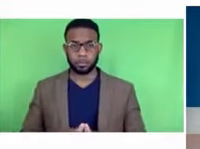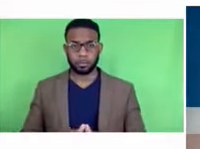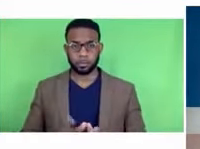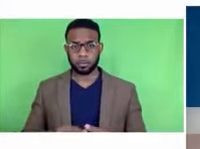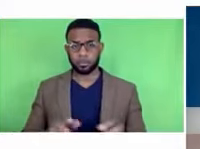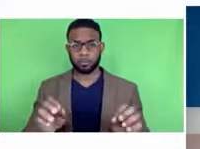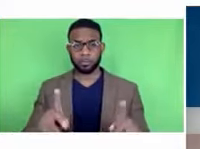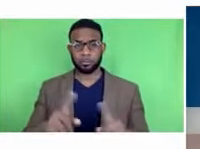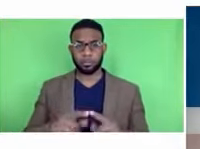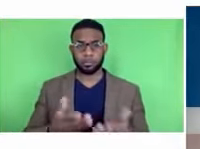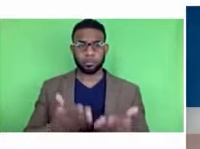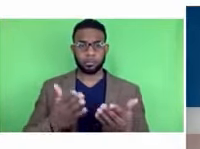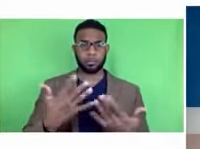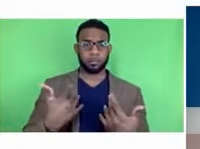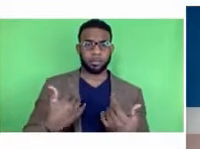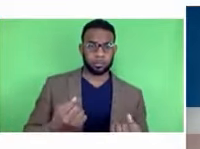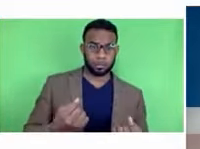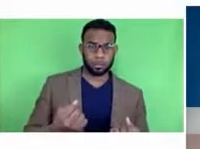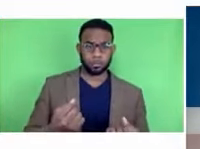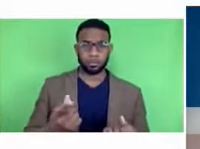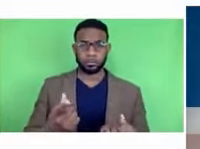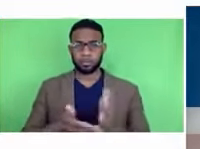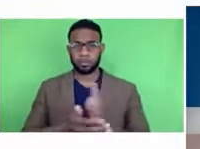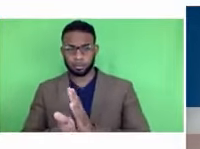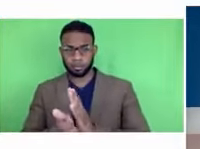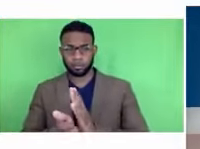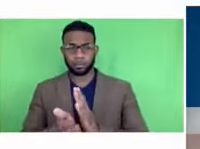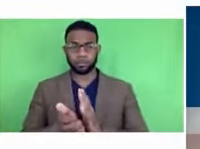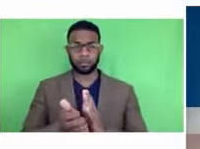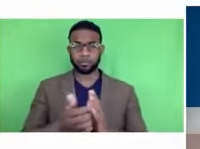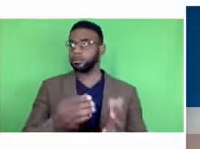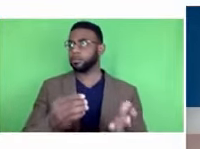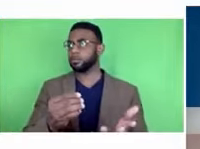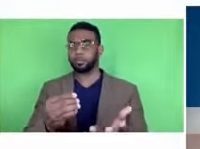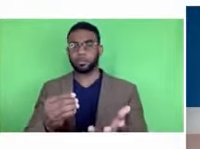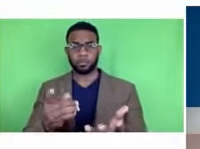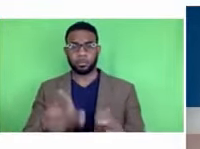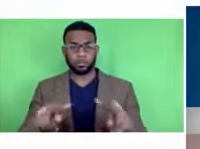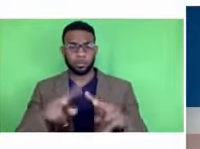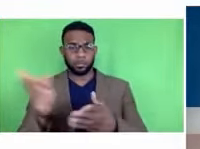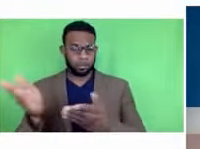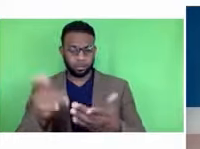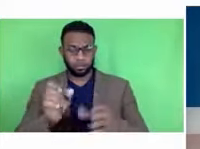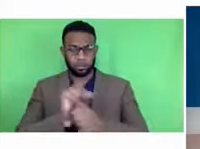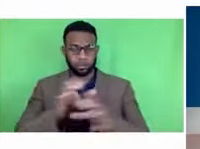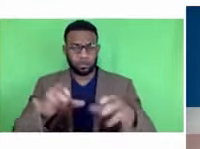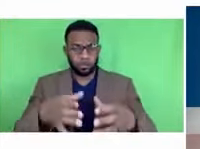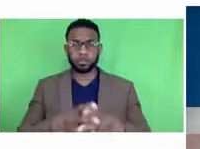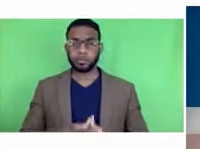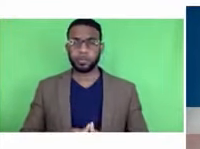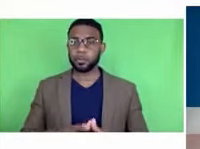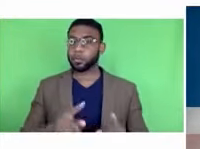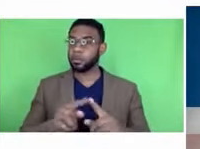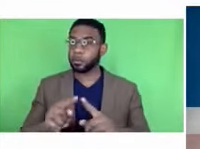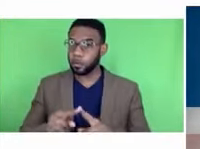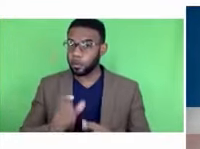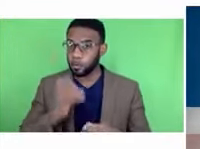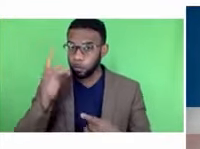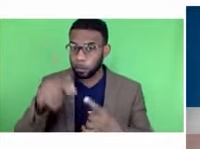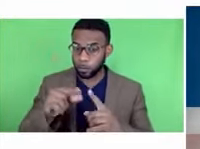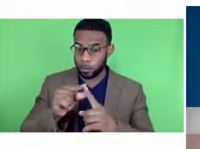opportunity to bring out your strengths, your skills, your talents, and, the values that you bring to the workforce. And also, when I think of the